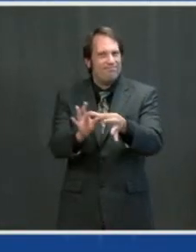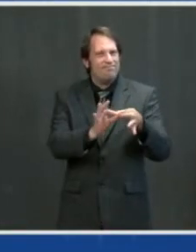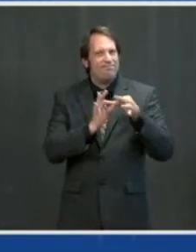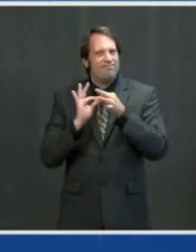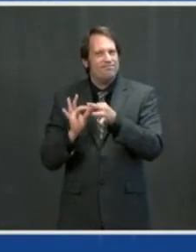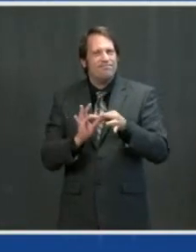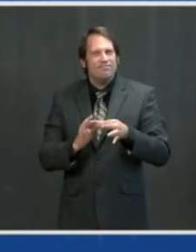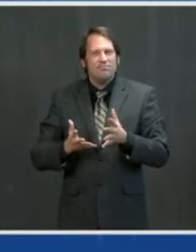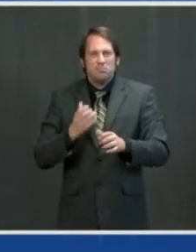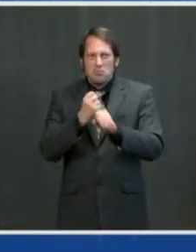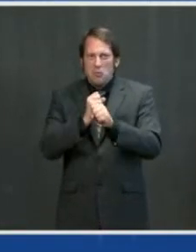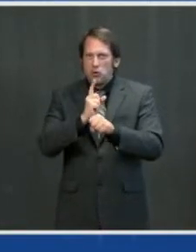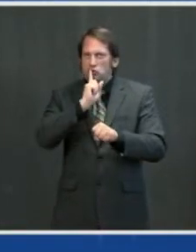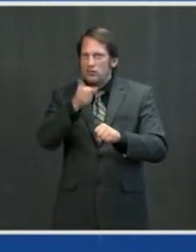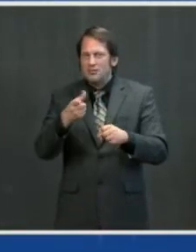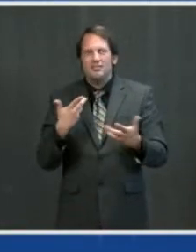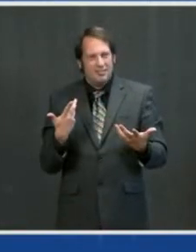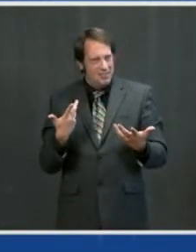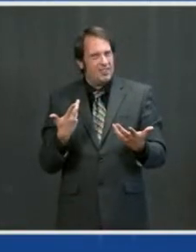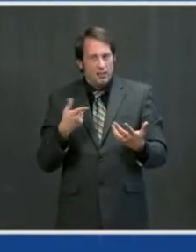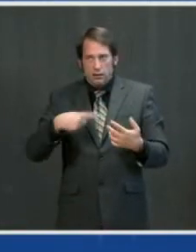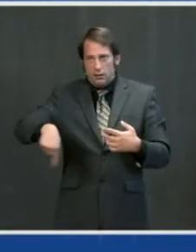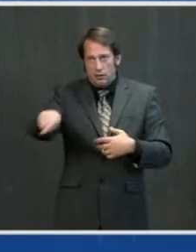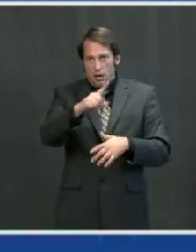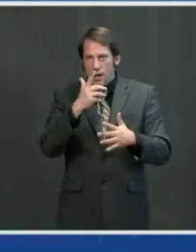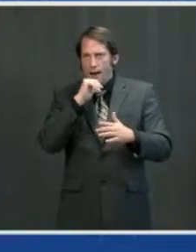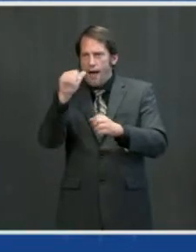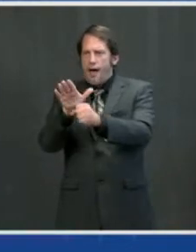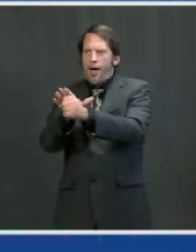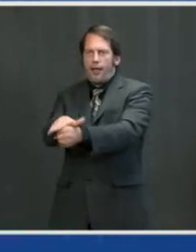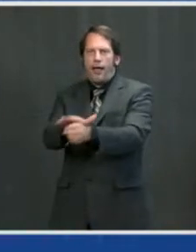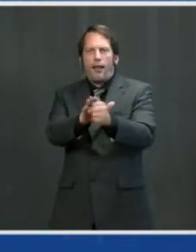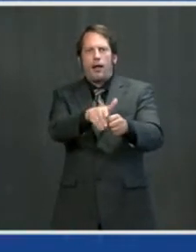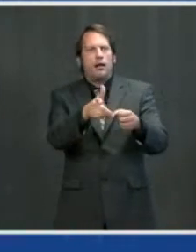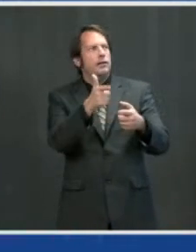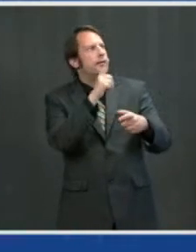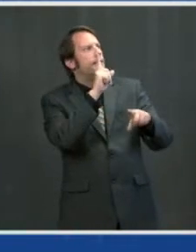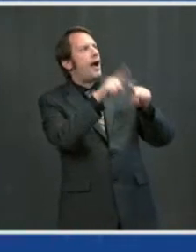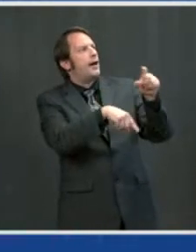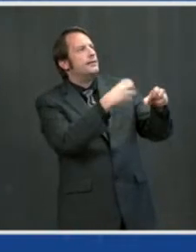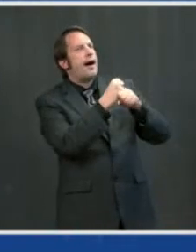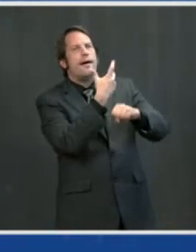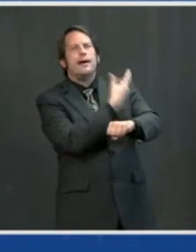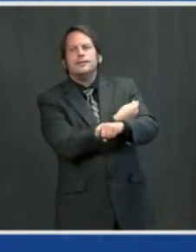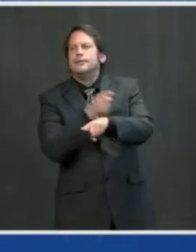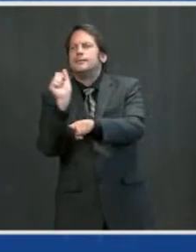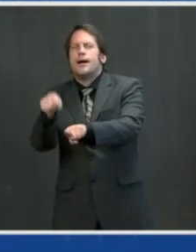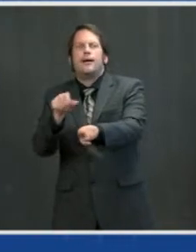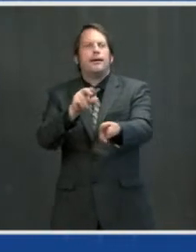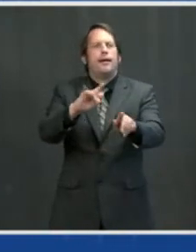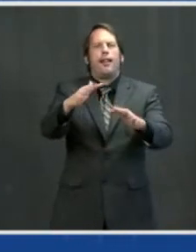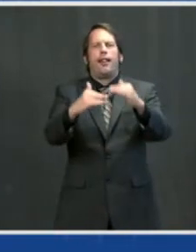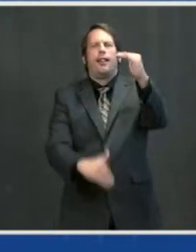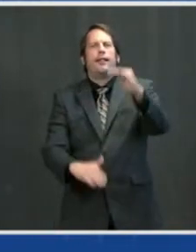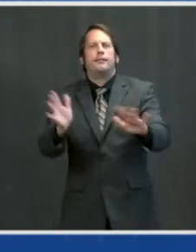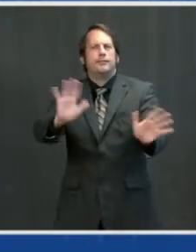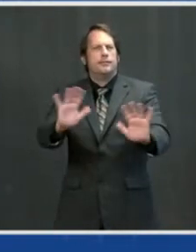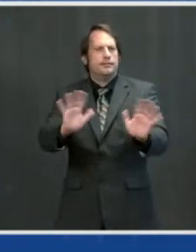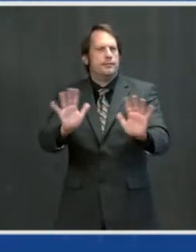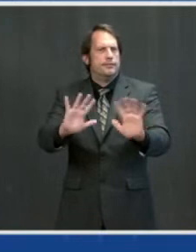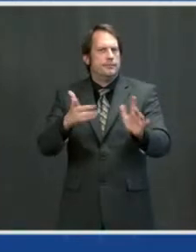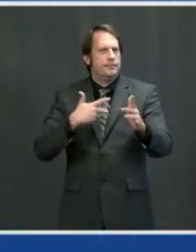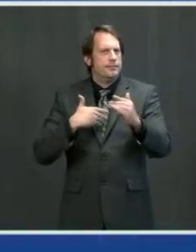equitable access to vaccines, including access by developing countries, multilateral and regional cooperations will